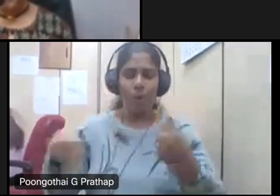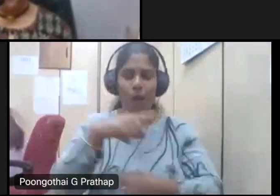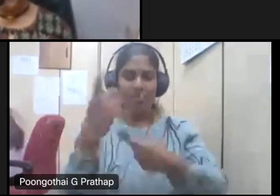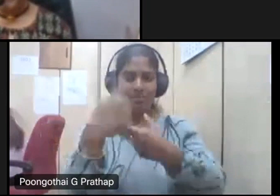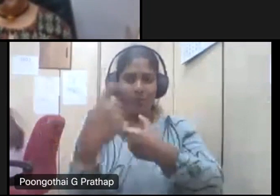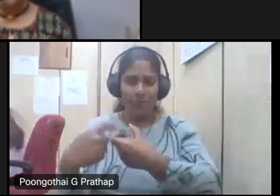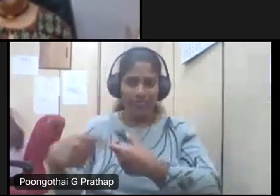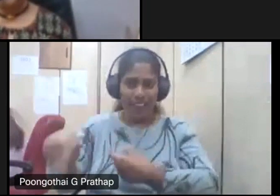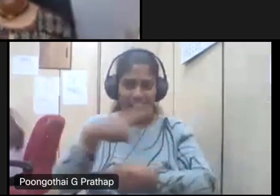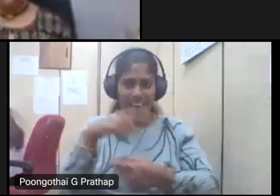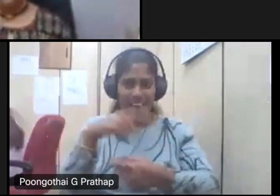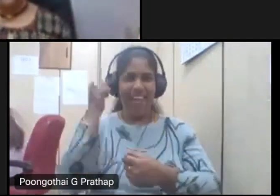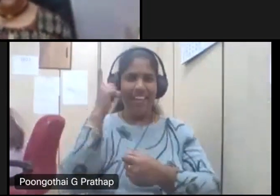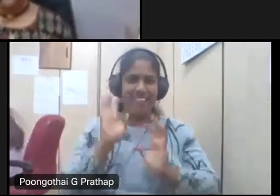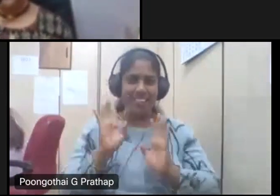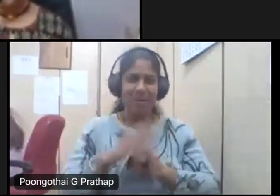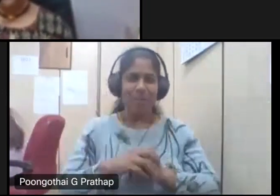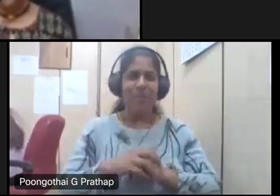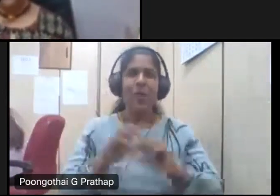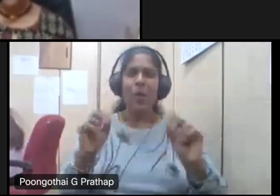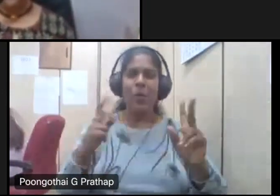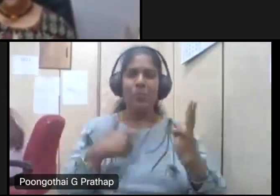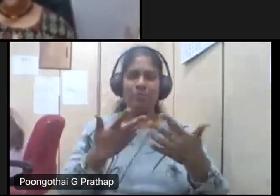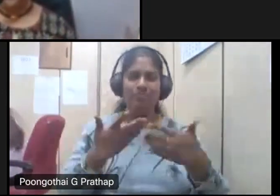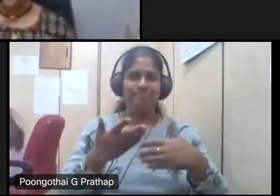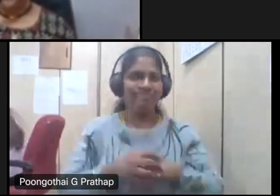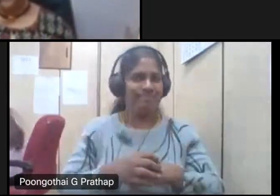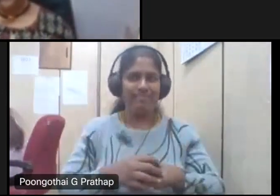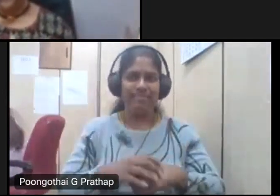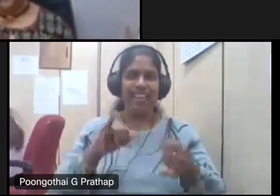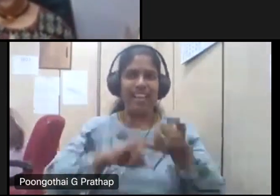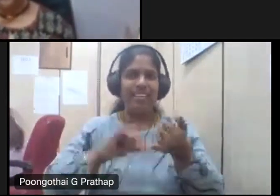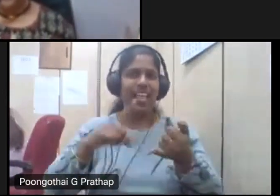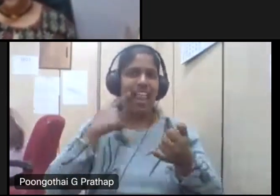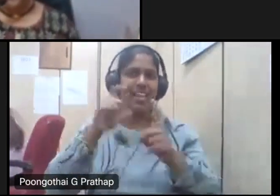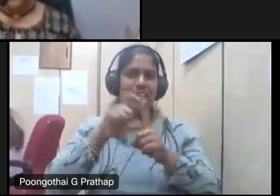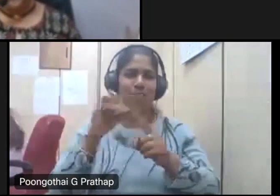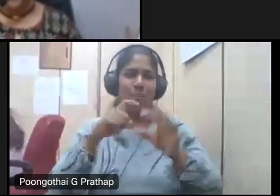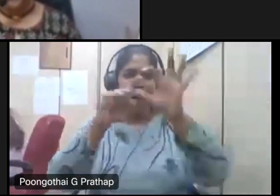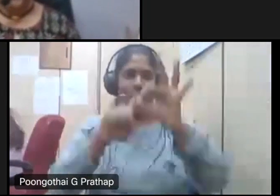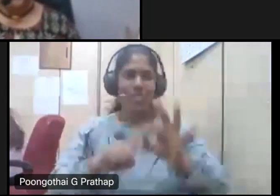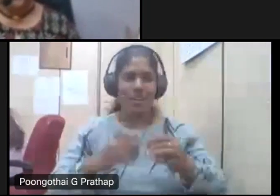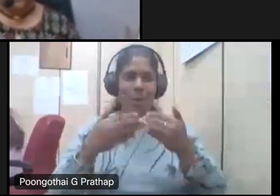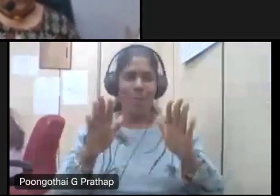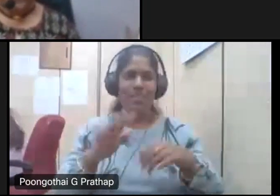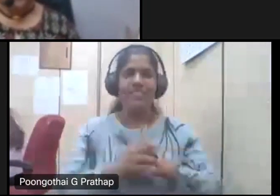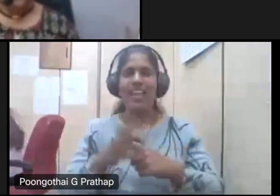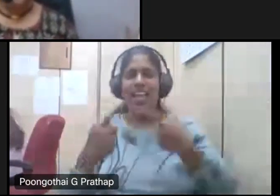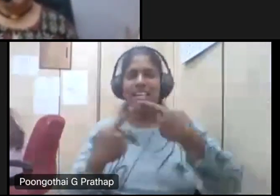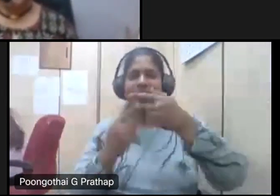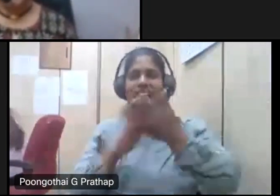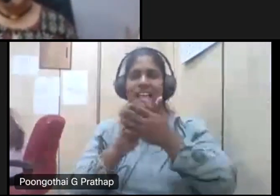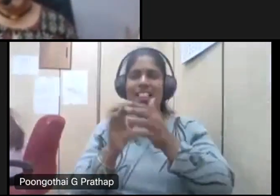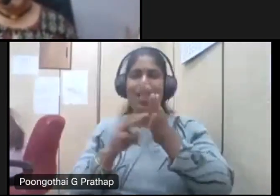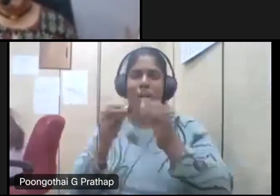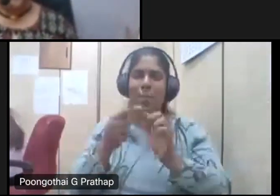it. So without much ado, I think Slido has to do its job. Mr. Tambe would take over for the